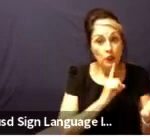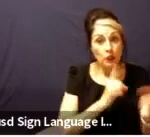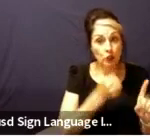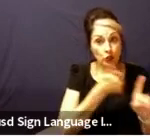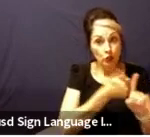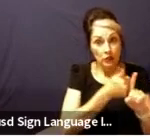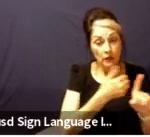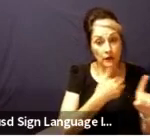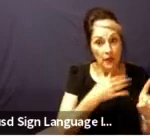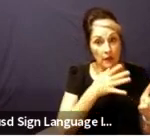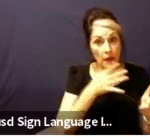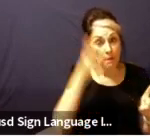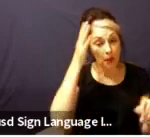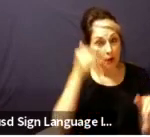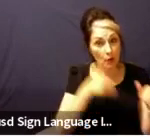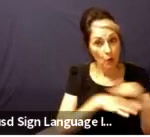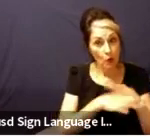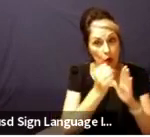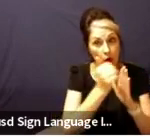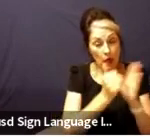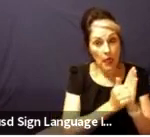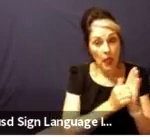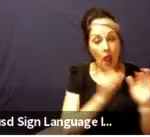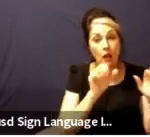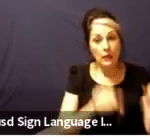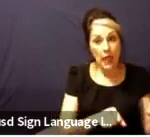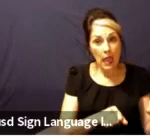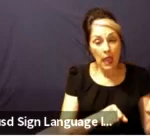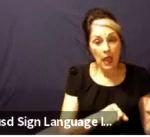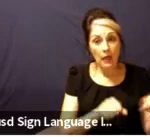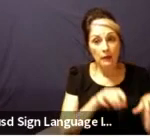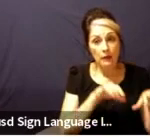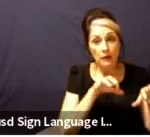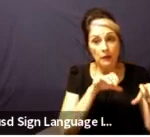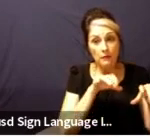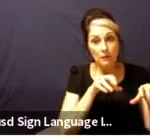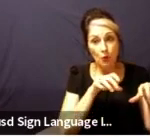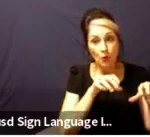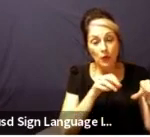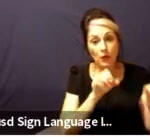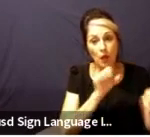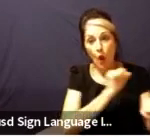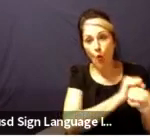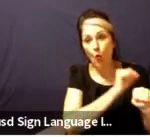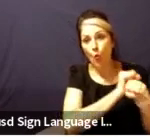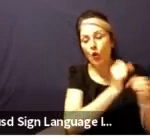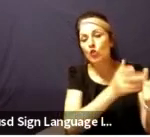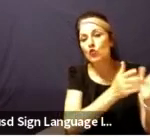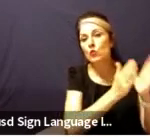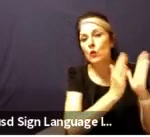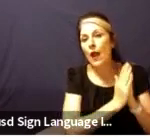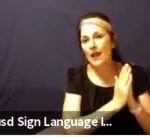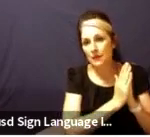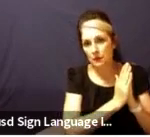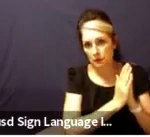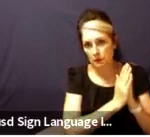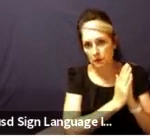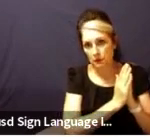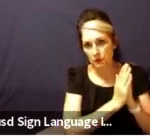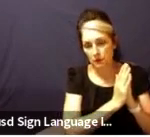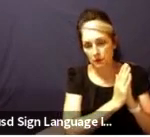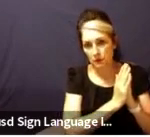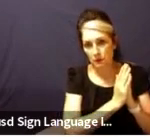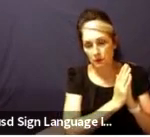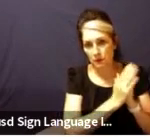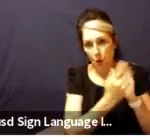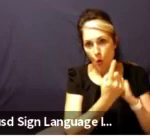have a parent portal account, they can put in a work request, and one